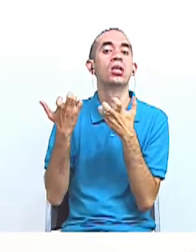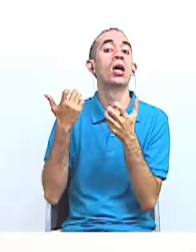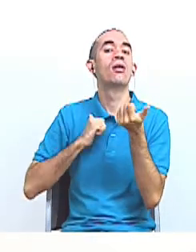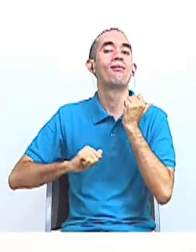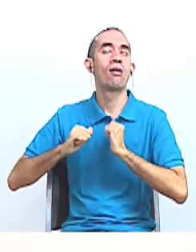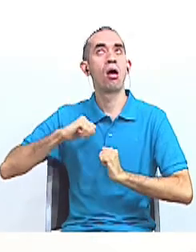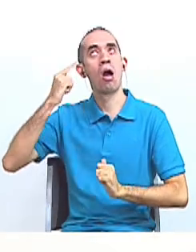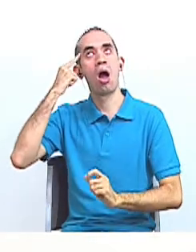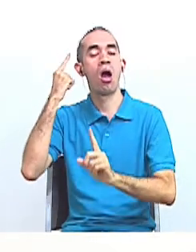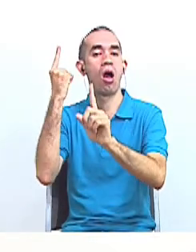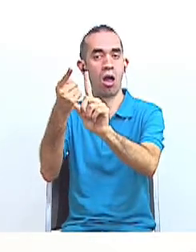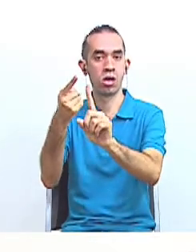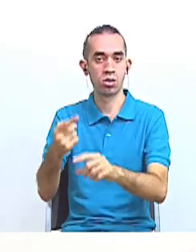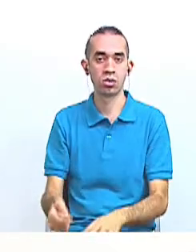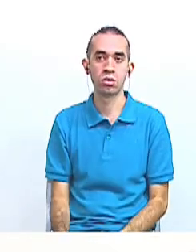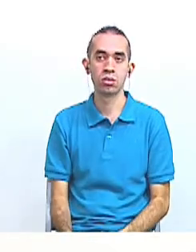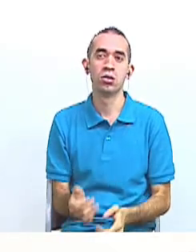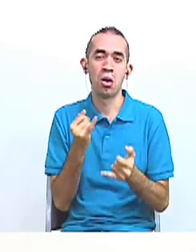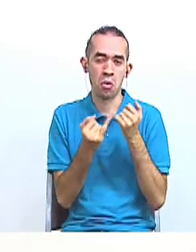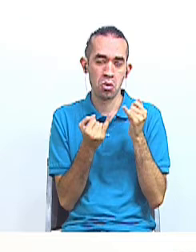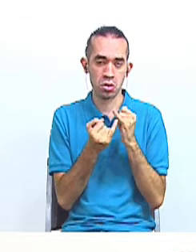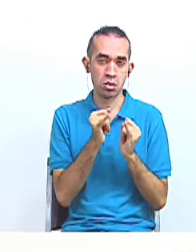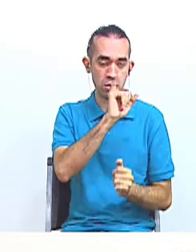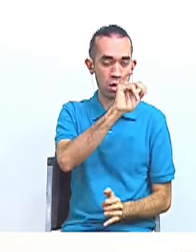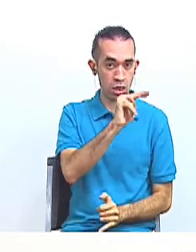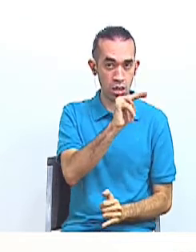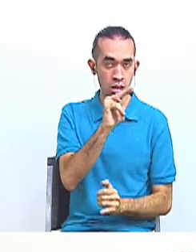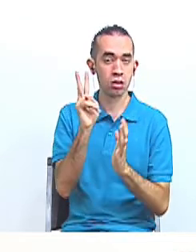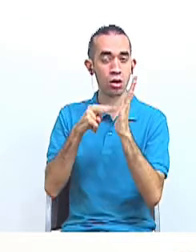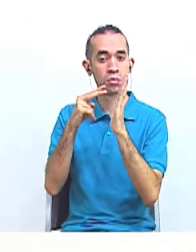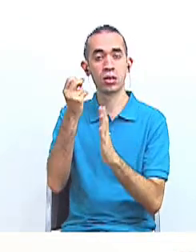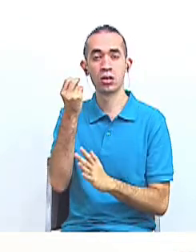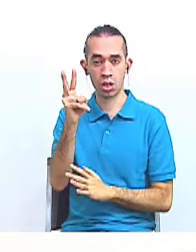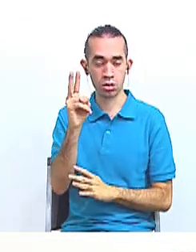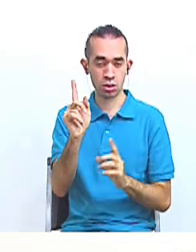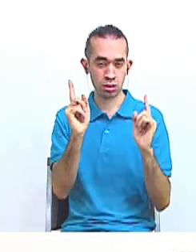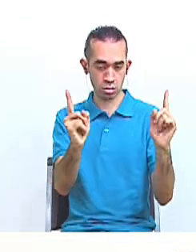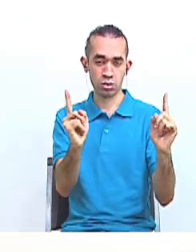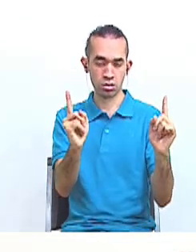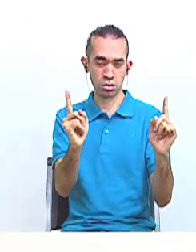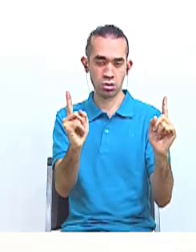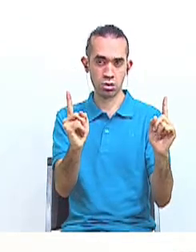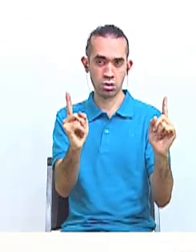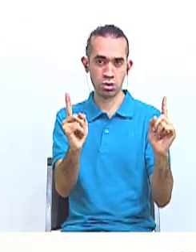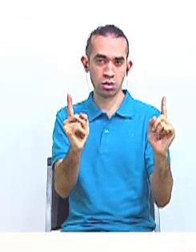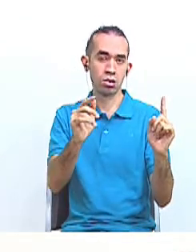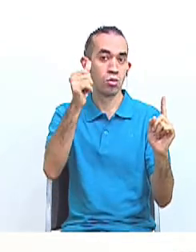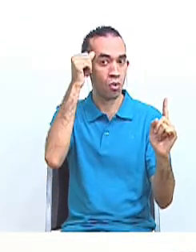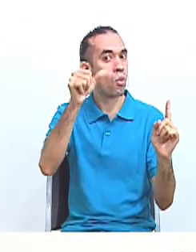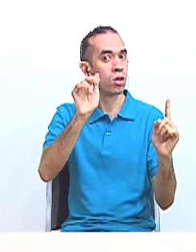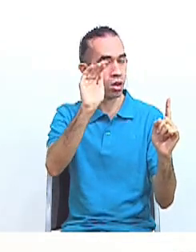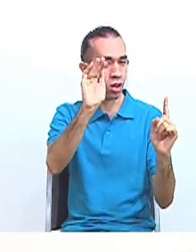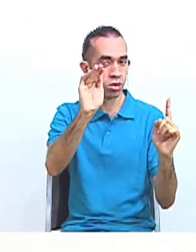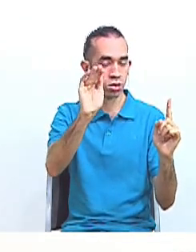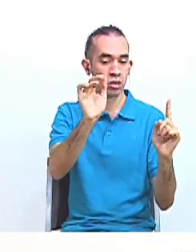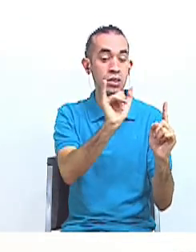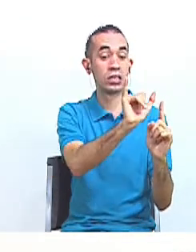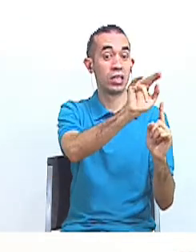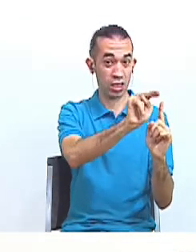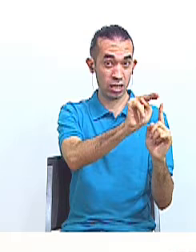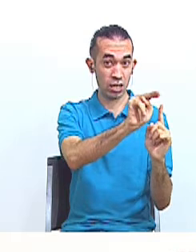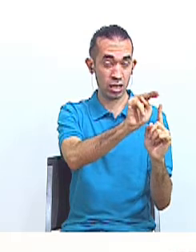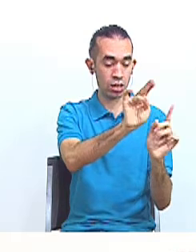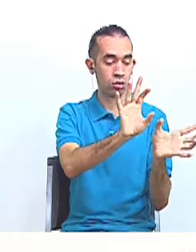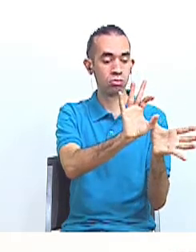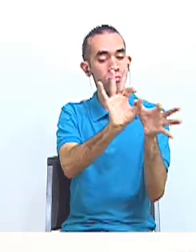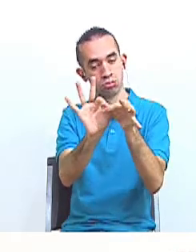And the last phrase that we have underlined is in 2012. I just wanted to remind you that the word in